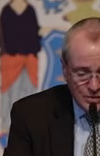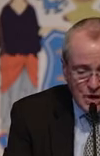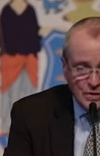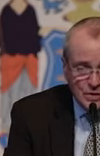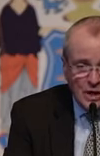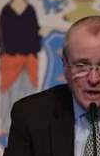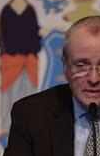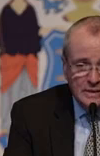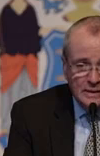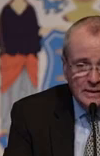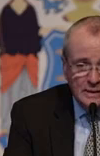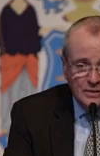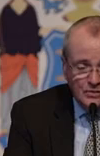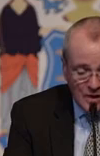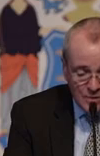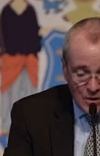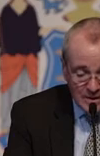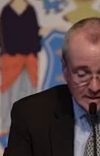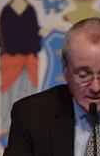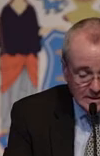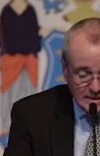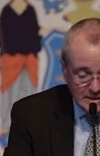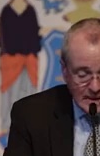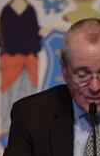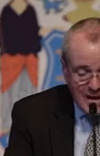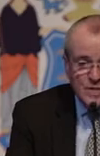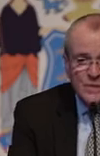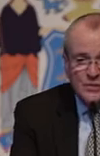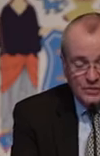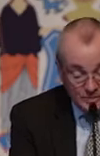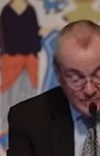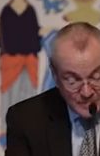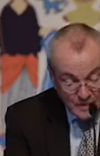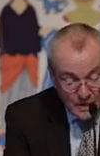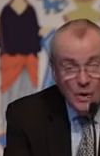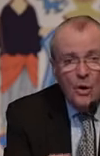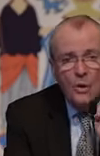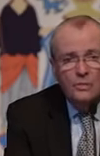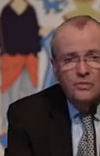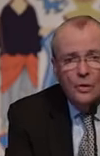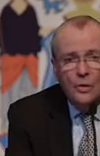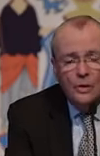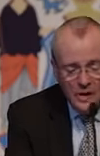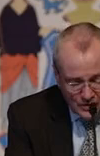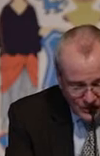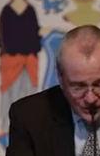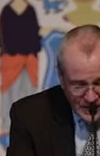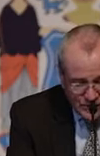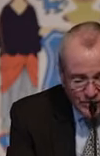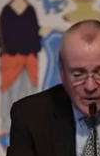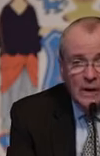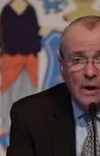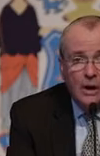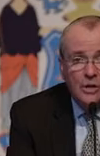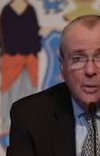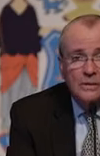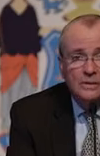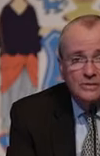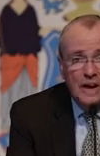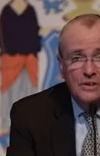lost, her daughter Dawn, and her son Mark. Now imagine this. All 4 of her sons